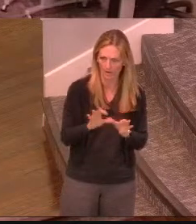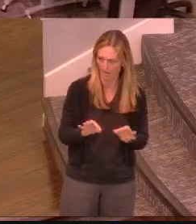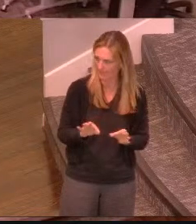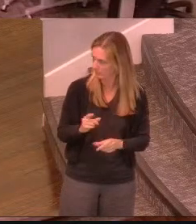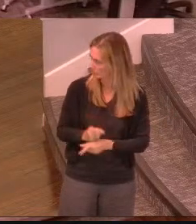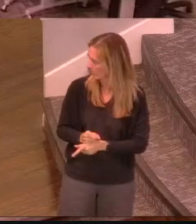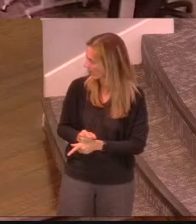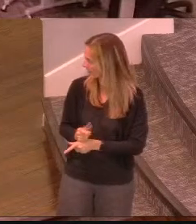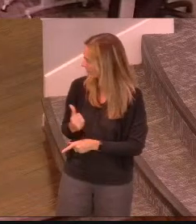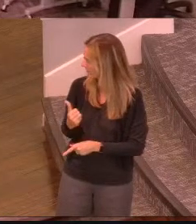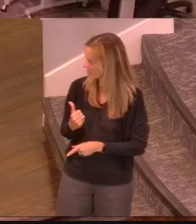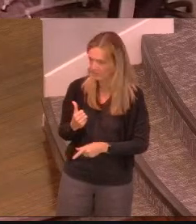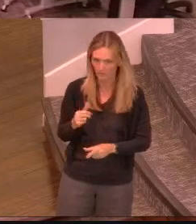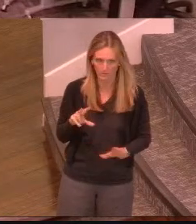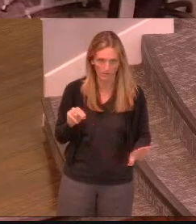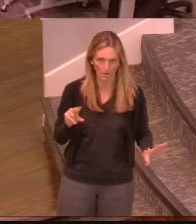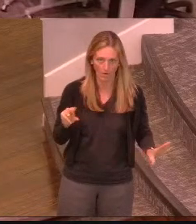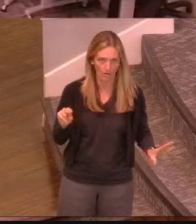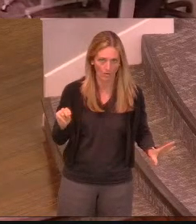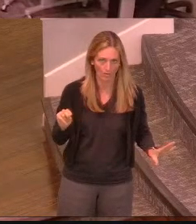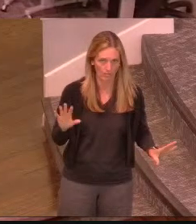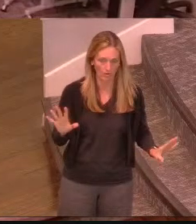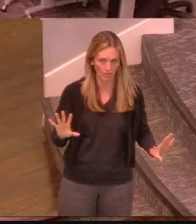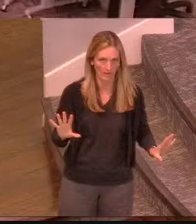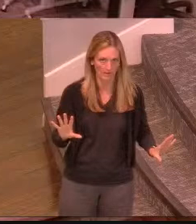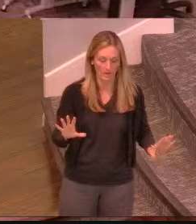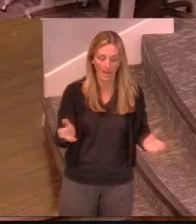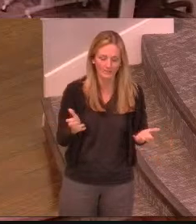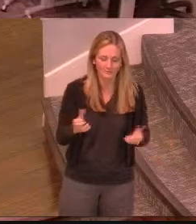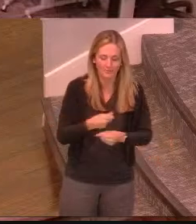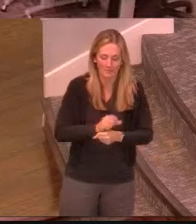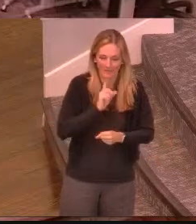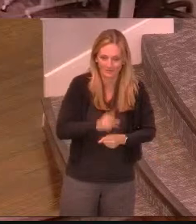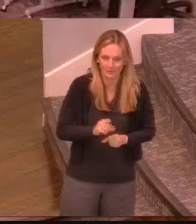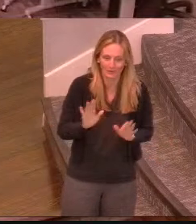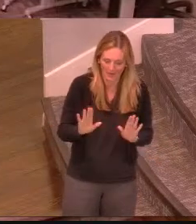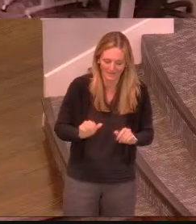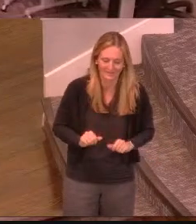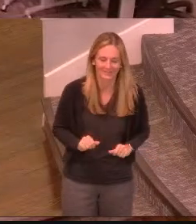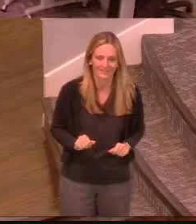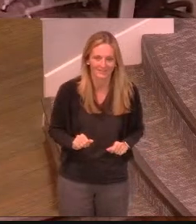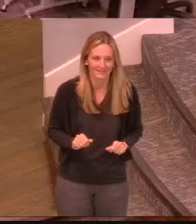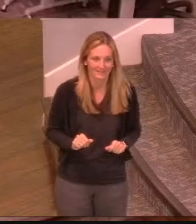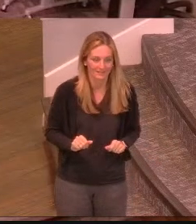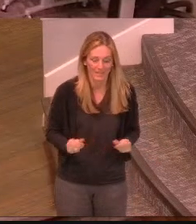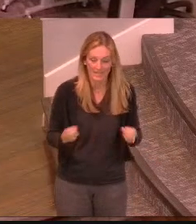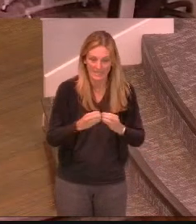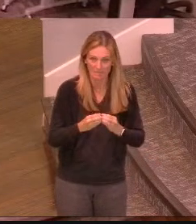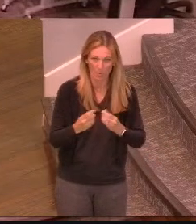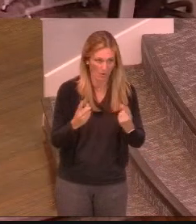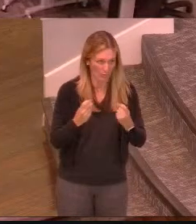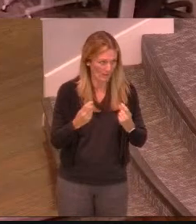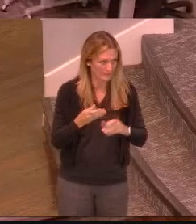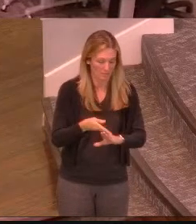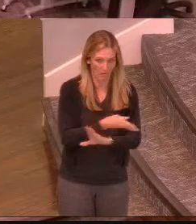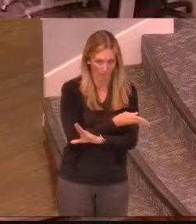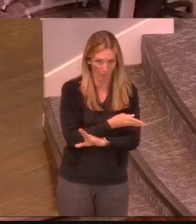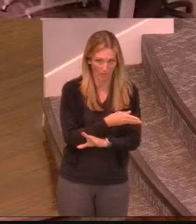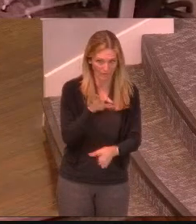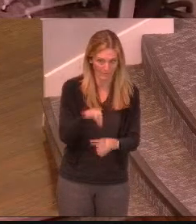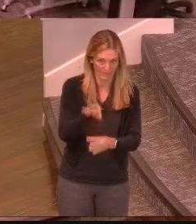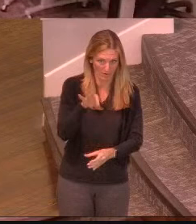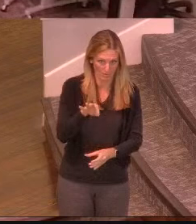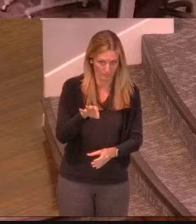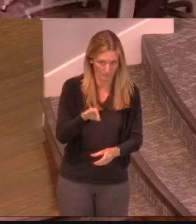No, No? You This can- is gonna okay. call for the I just question. want to make sure. Okay. questions answered? Are there any other questions before we call the